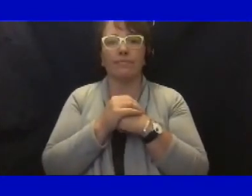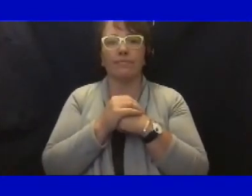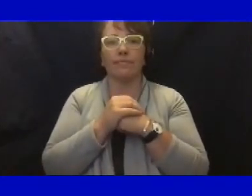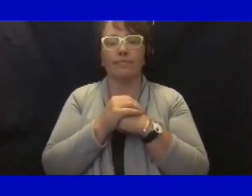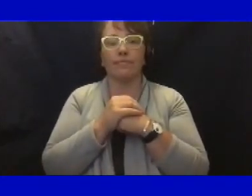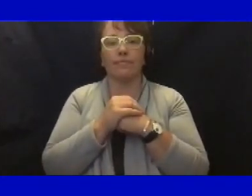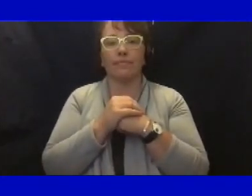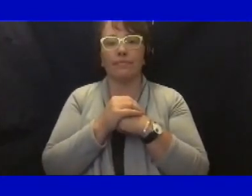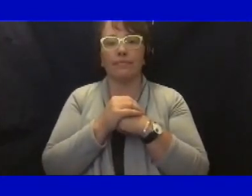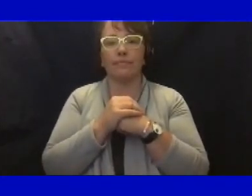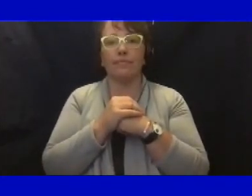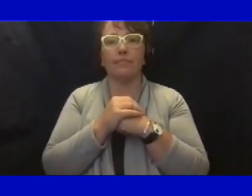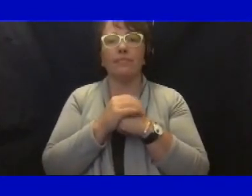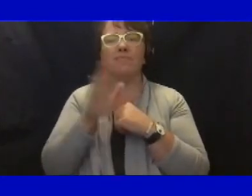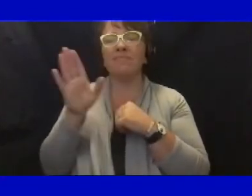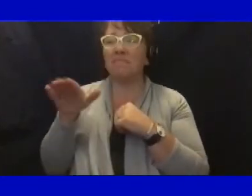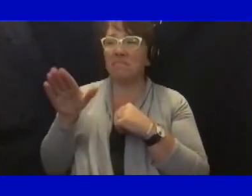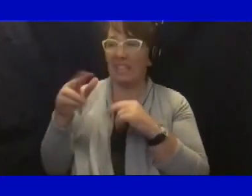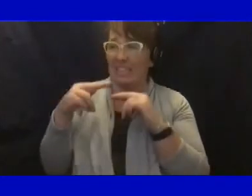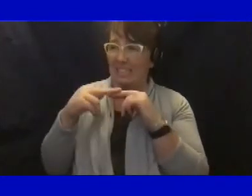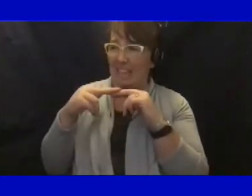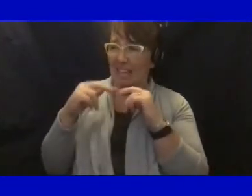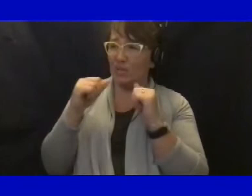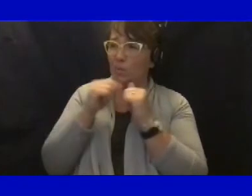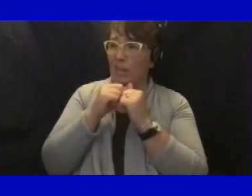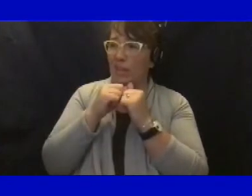It's the one that's got the picture of the mountain.